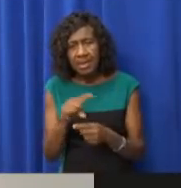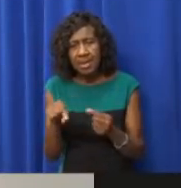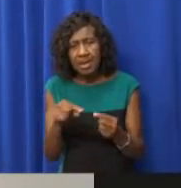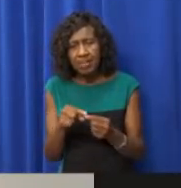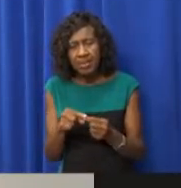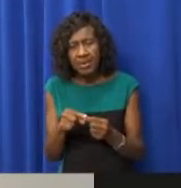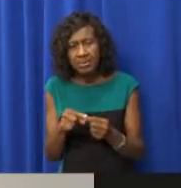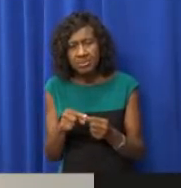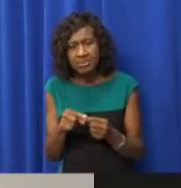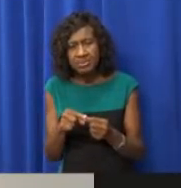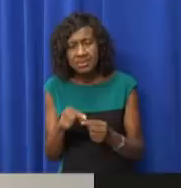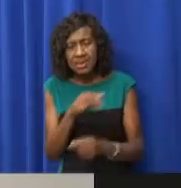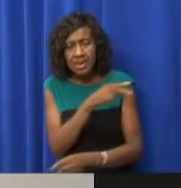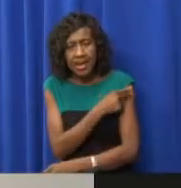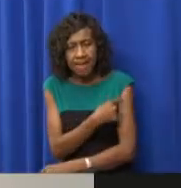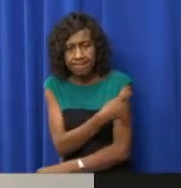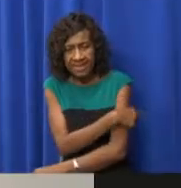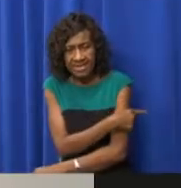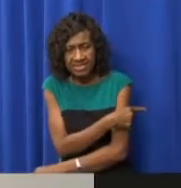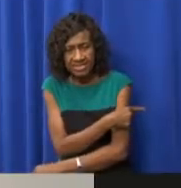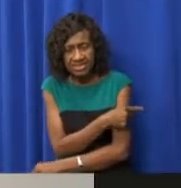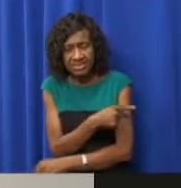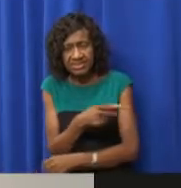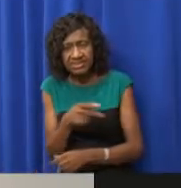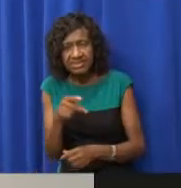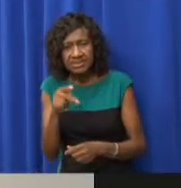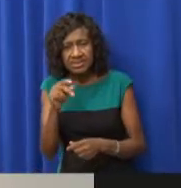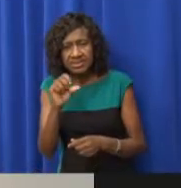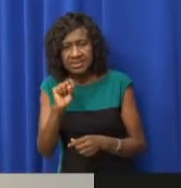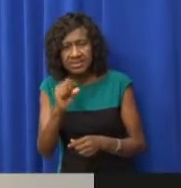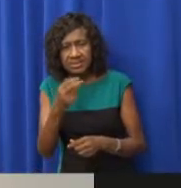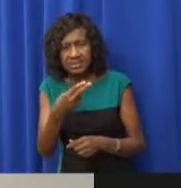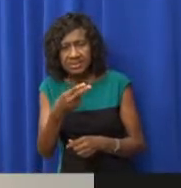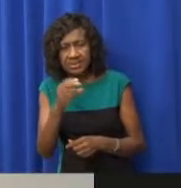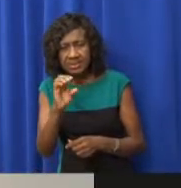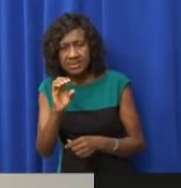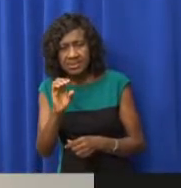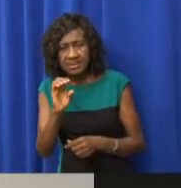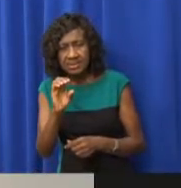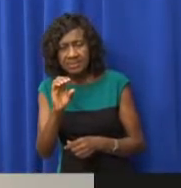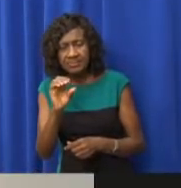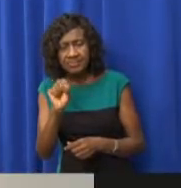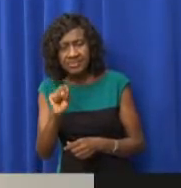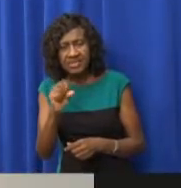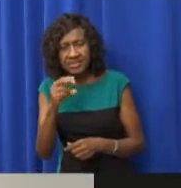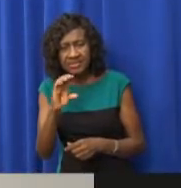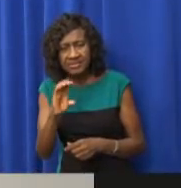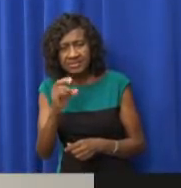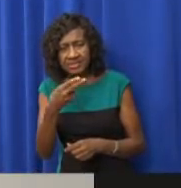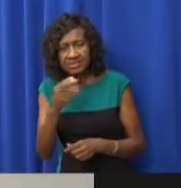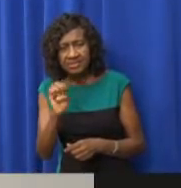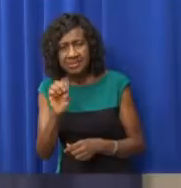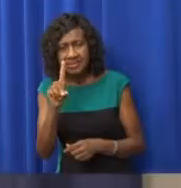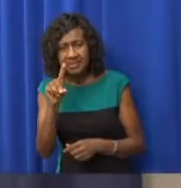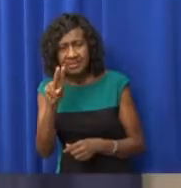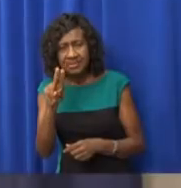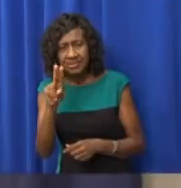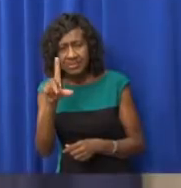Is that, does that mean that medical offices will be reopening?